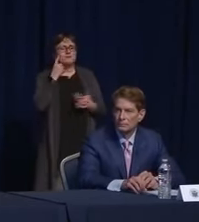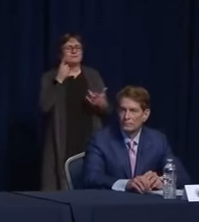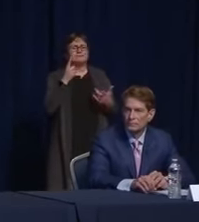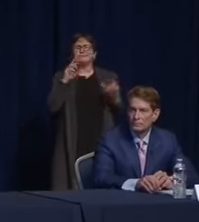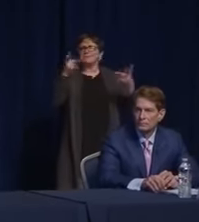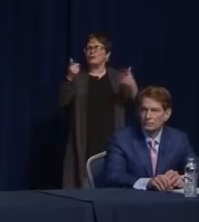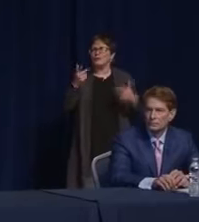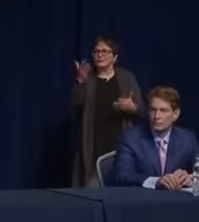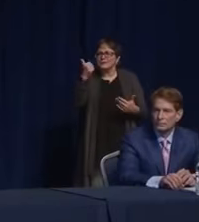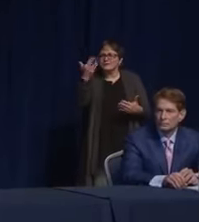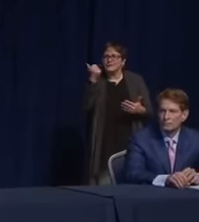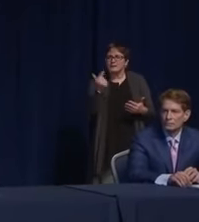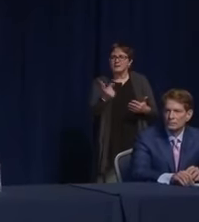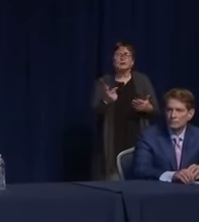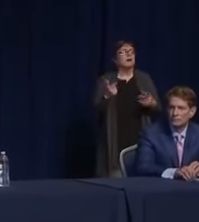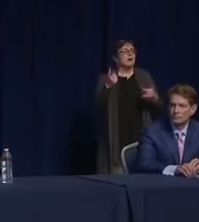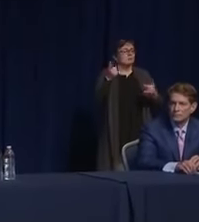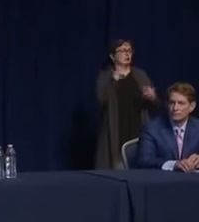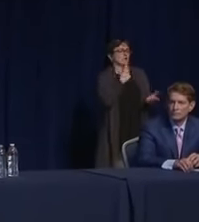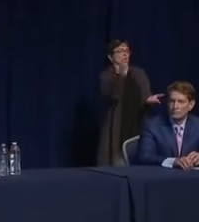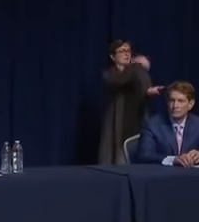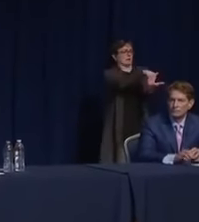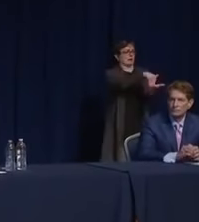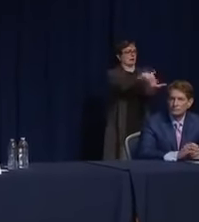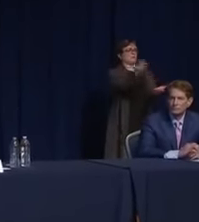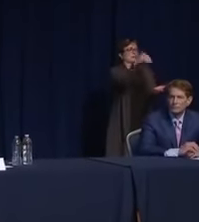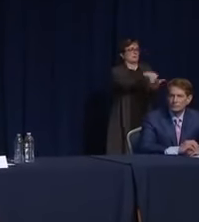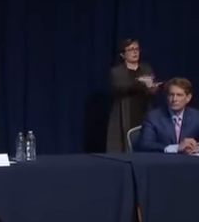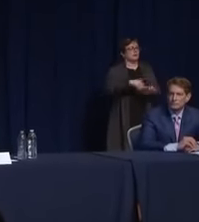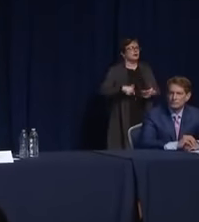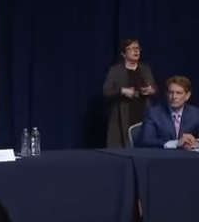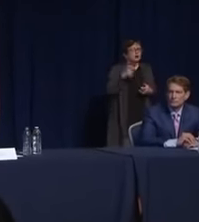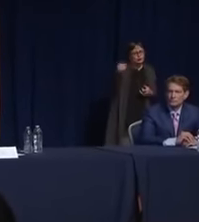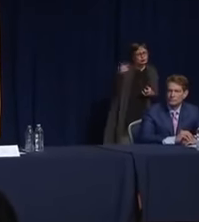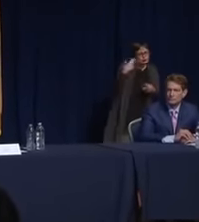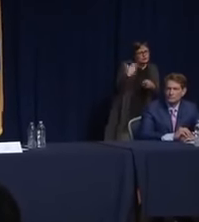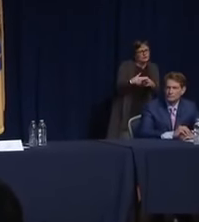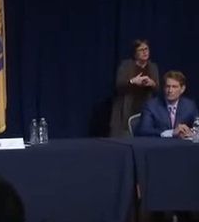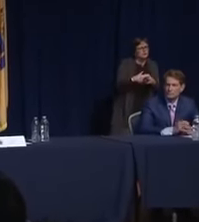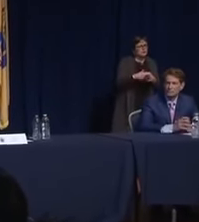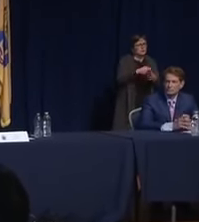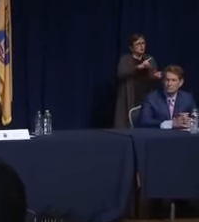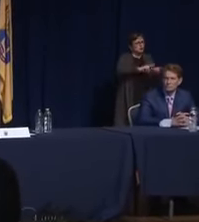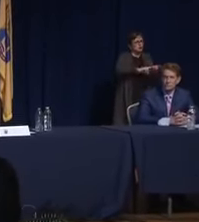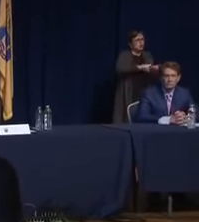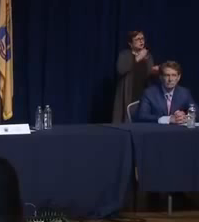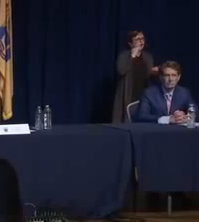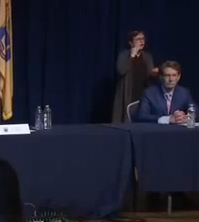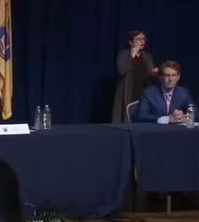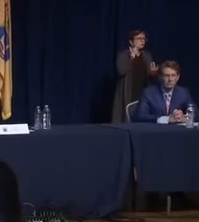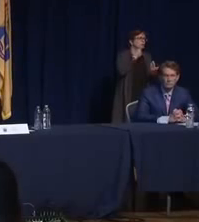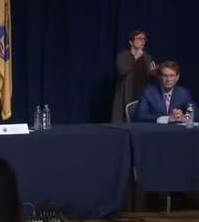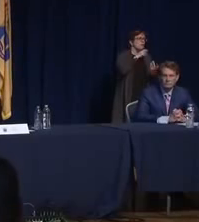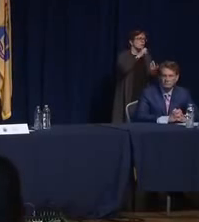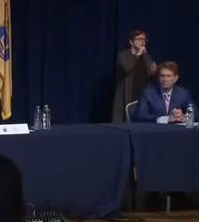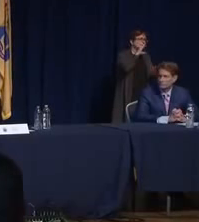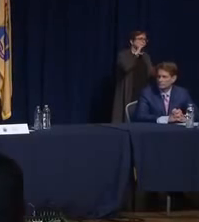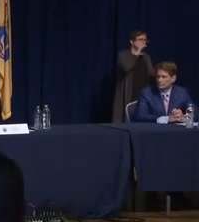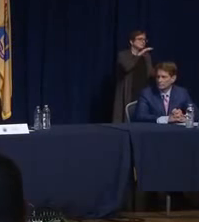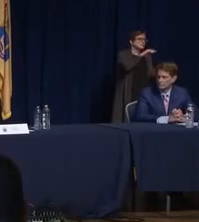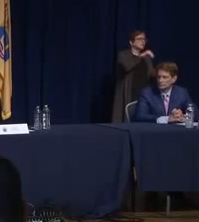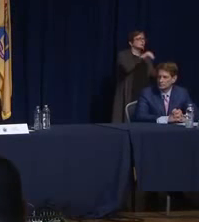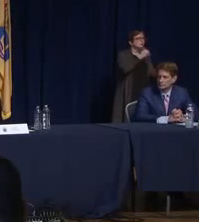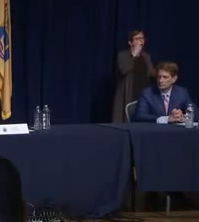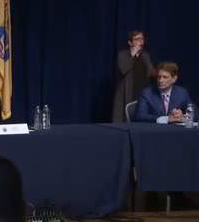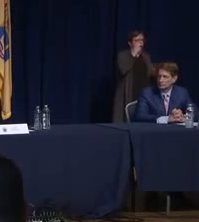didn't hear it. Am I correct that 6 nursing homes or long-term care facilities have been affected?